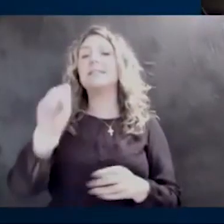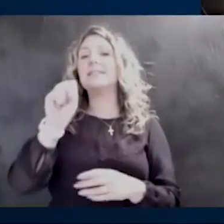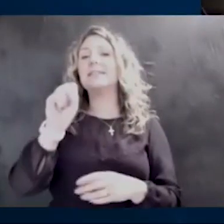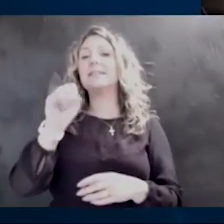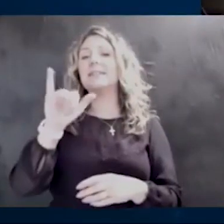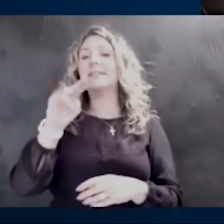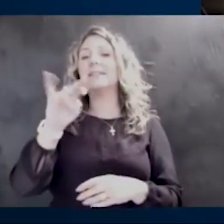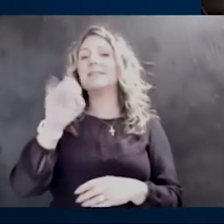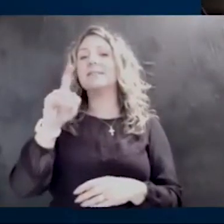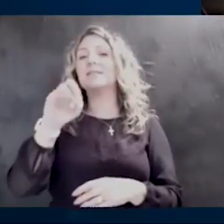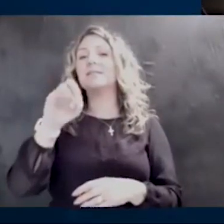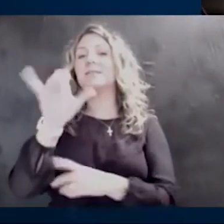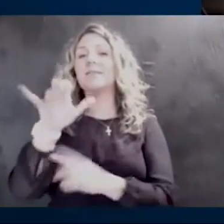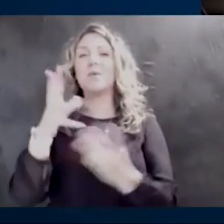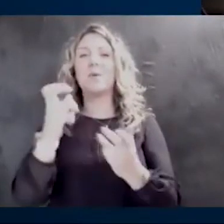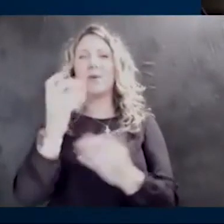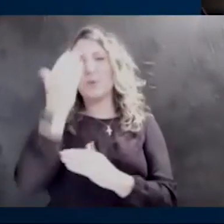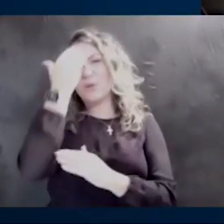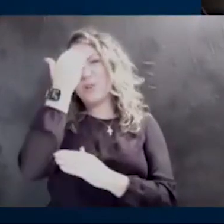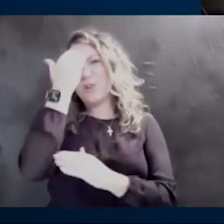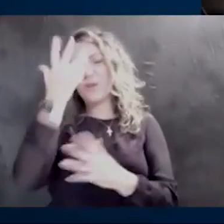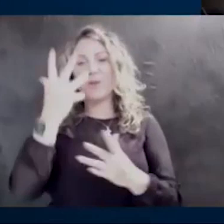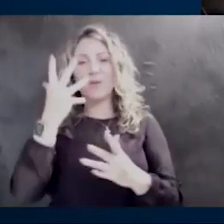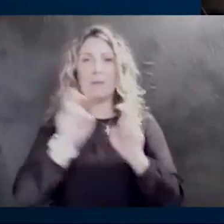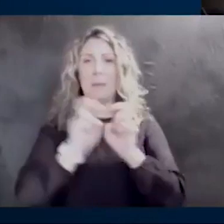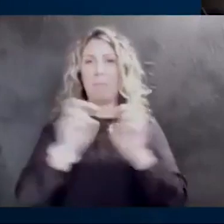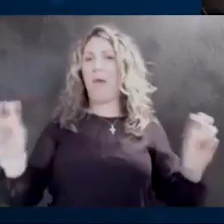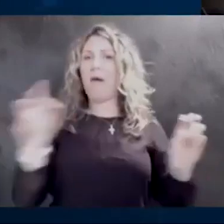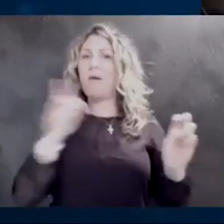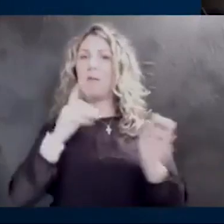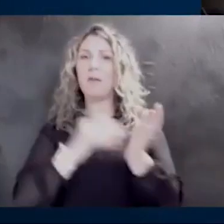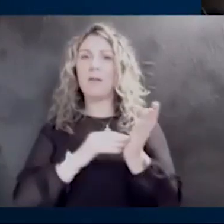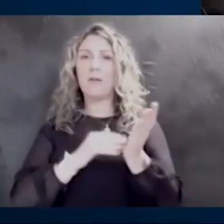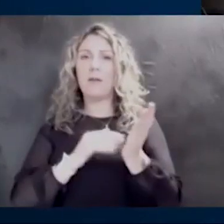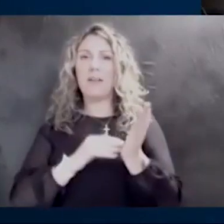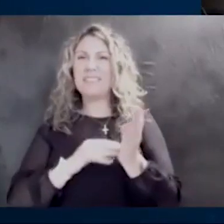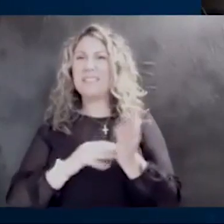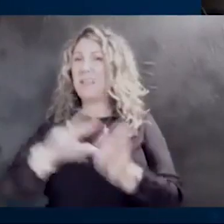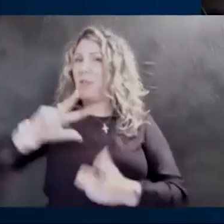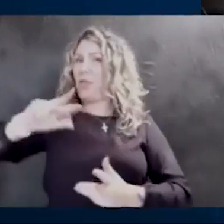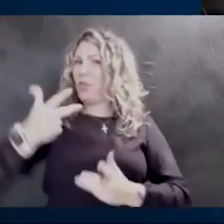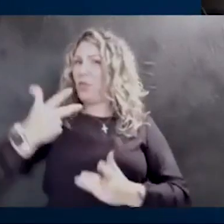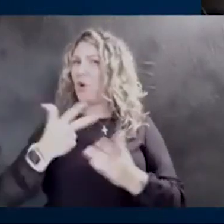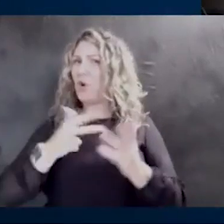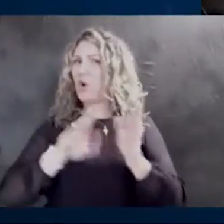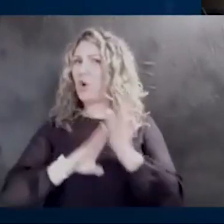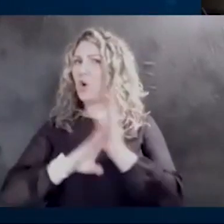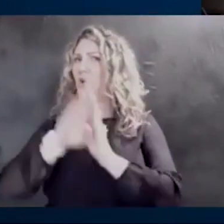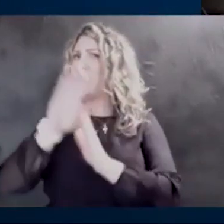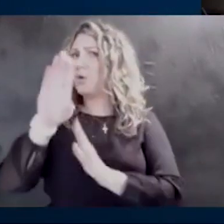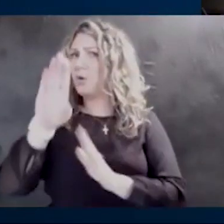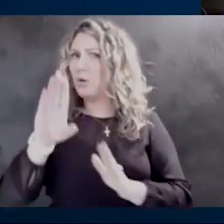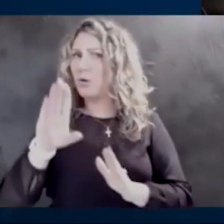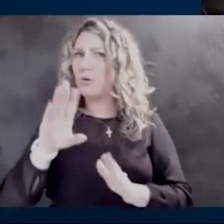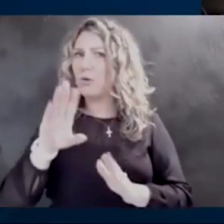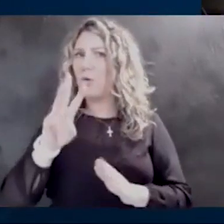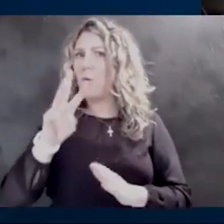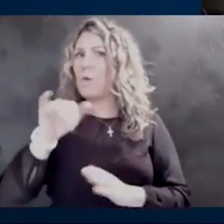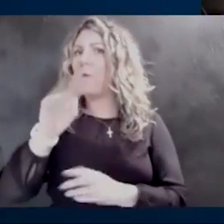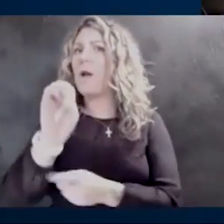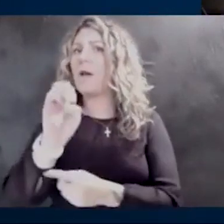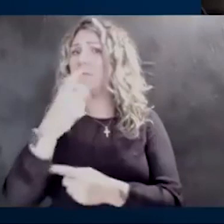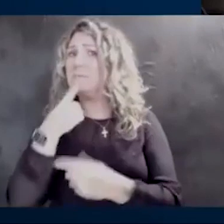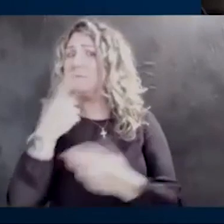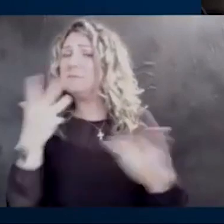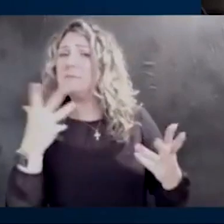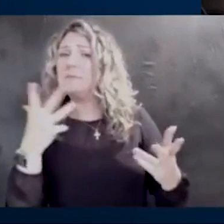if the doctors, our panel, thinks that we're in the third wave. All right. Well, I'm going to just take a flying leap and say